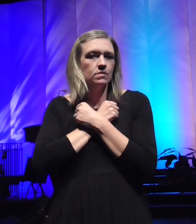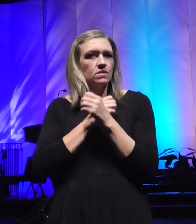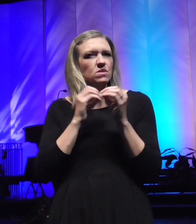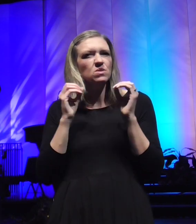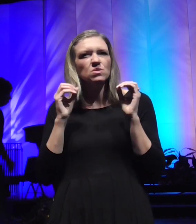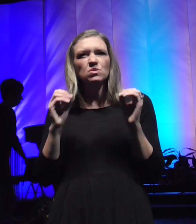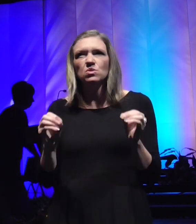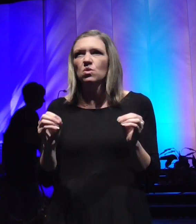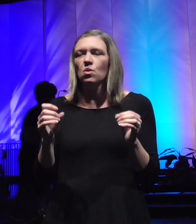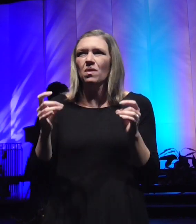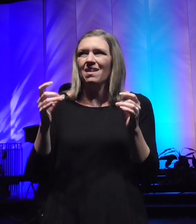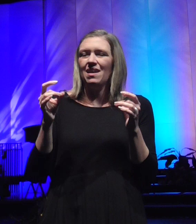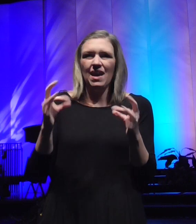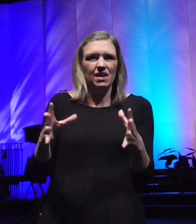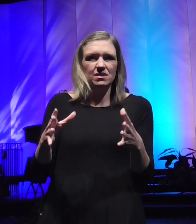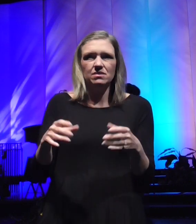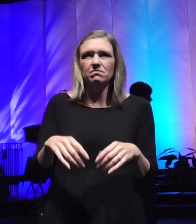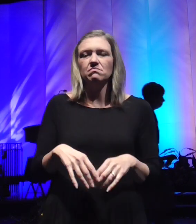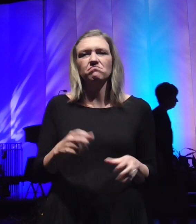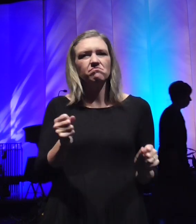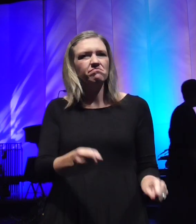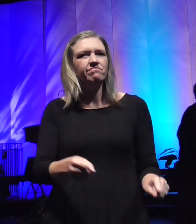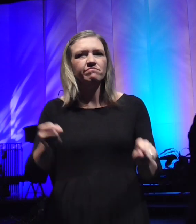There's no room for hate.